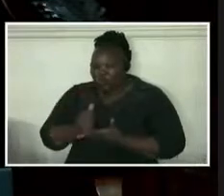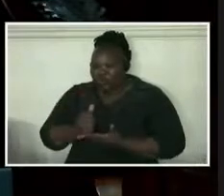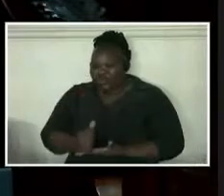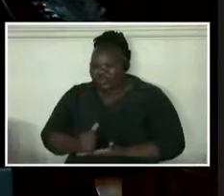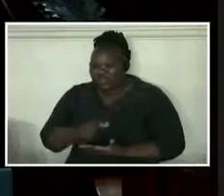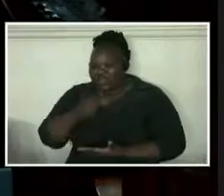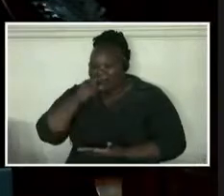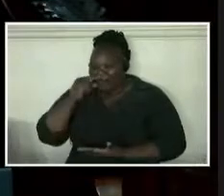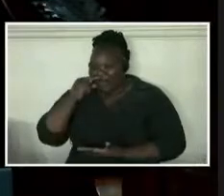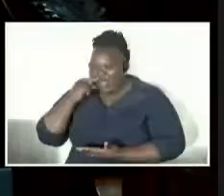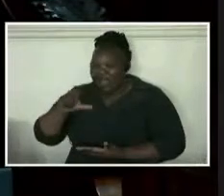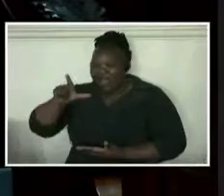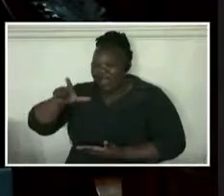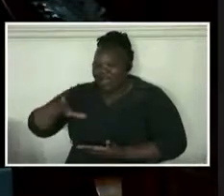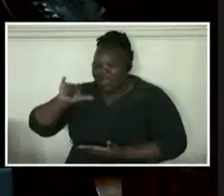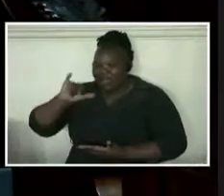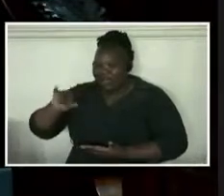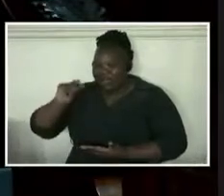okay